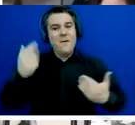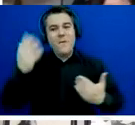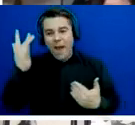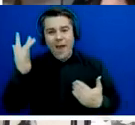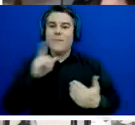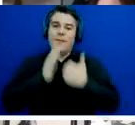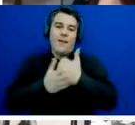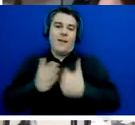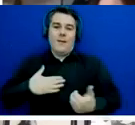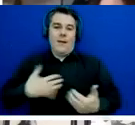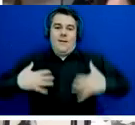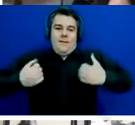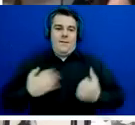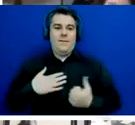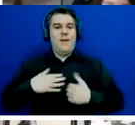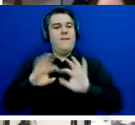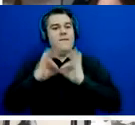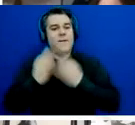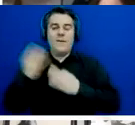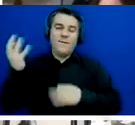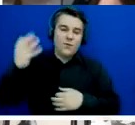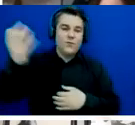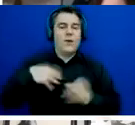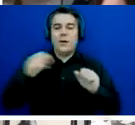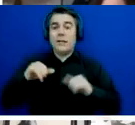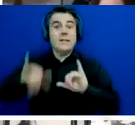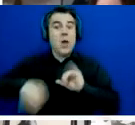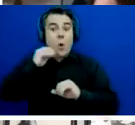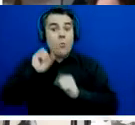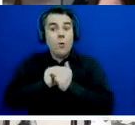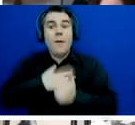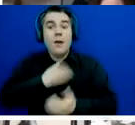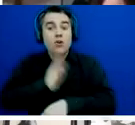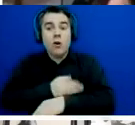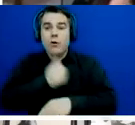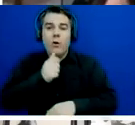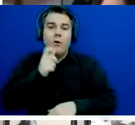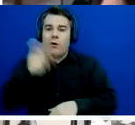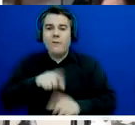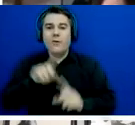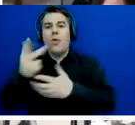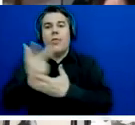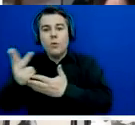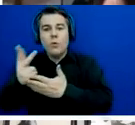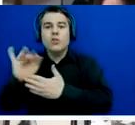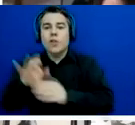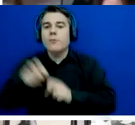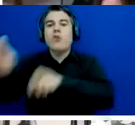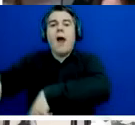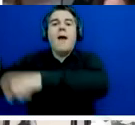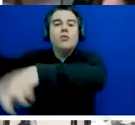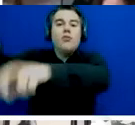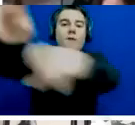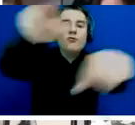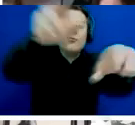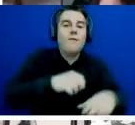health, so much for my family's future. I've been able to stay home with my daughter rather than taking these 3-week styling jobs where I'm out of town. And